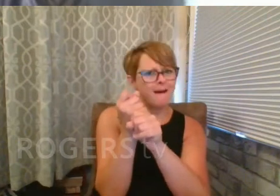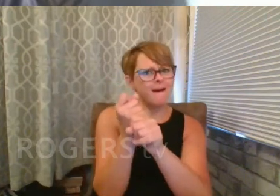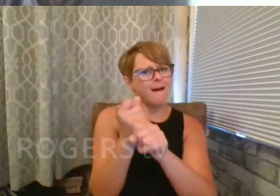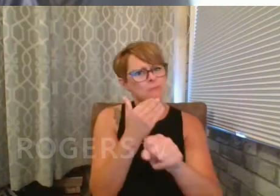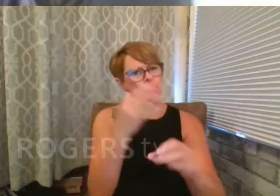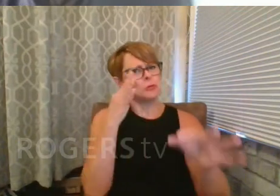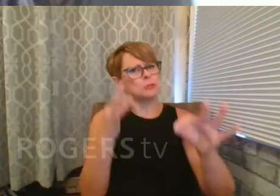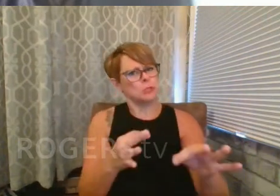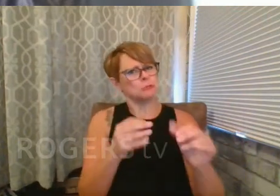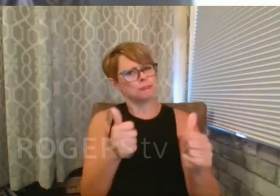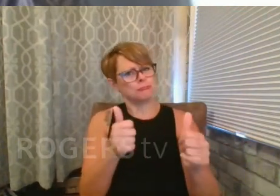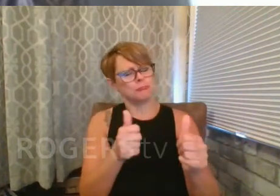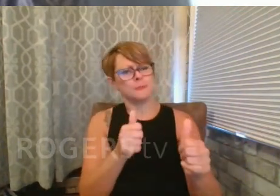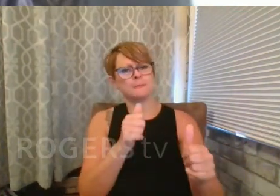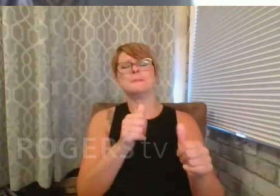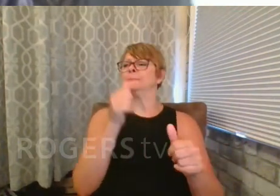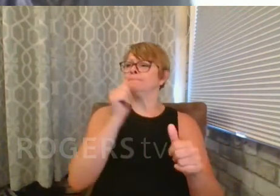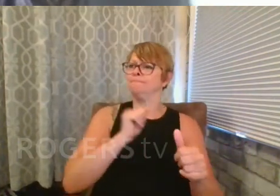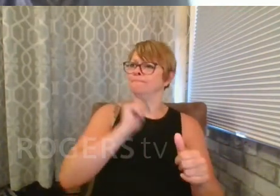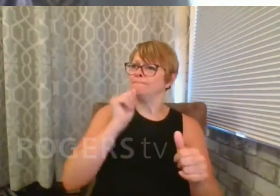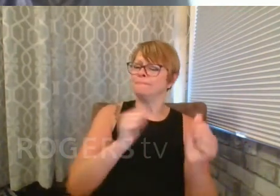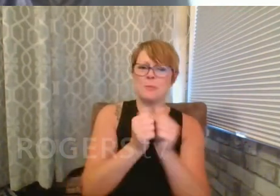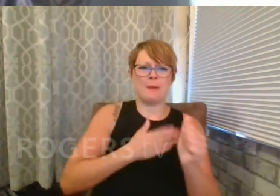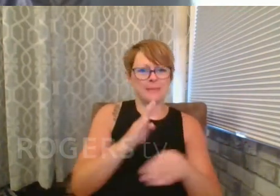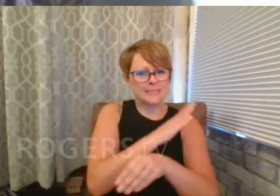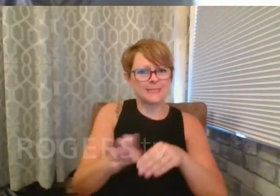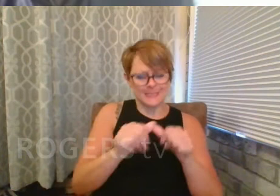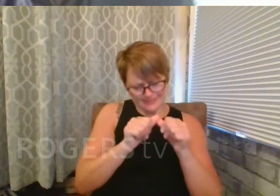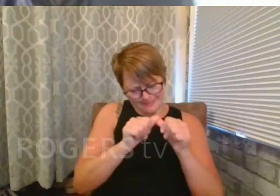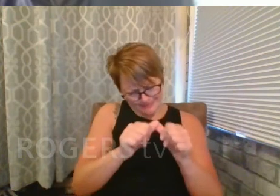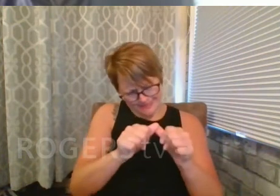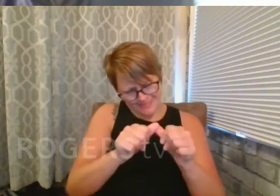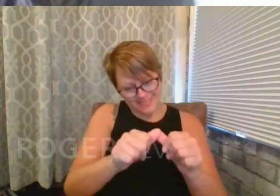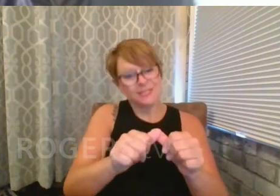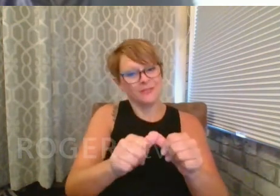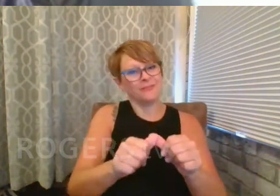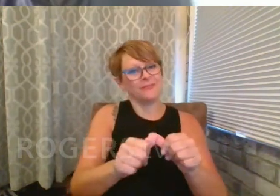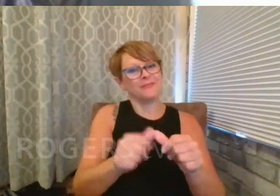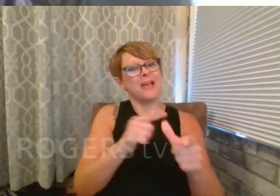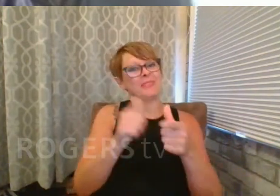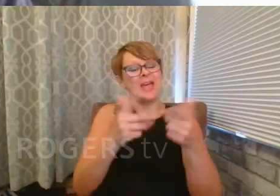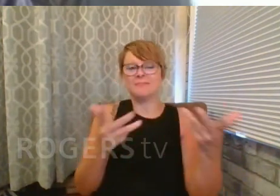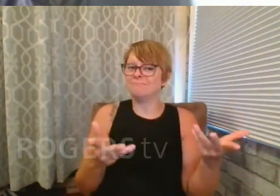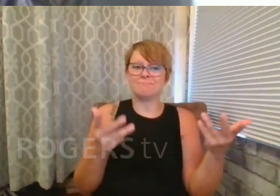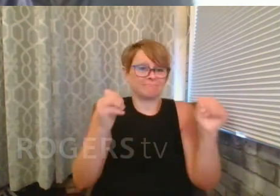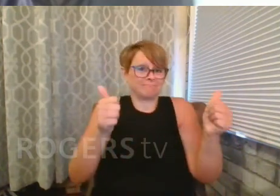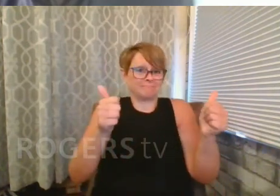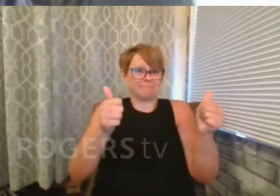perseverance to persevere in my business. So, mistakes are not final. Mistakes are just time